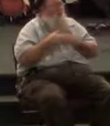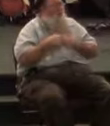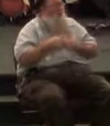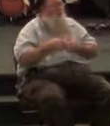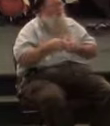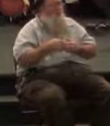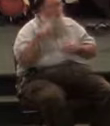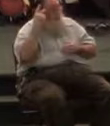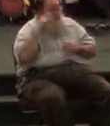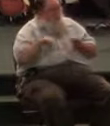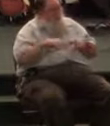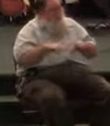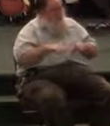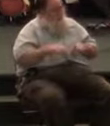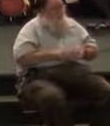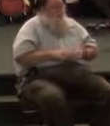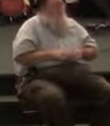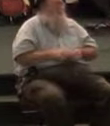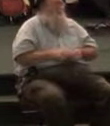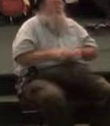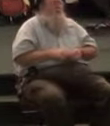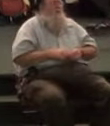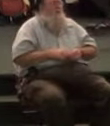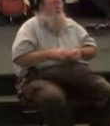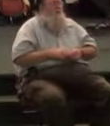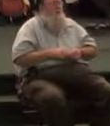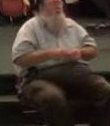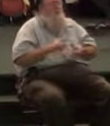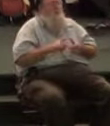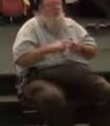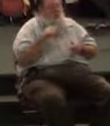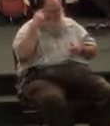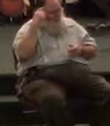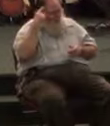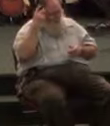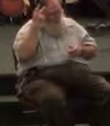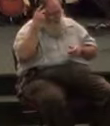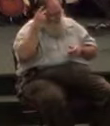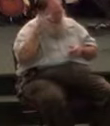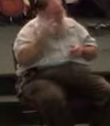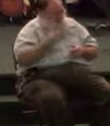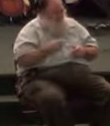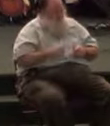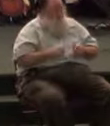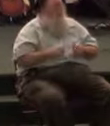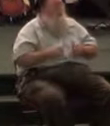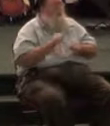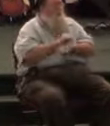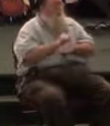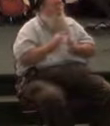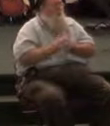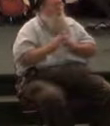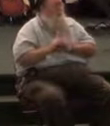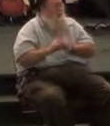Saul stayed with them and moved about freely in Jerusalem, speaking boldly in the name of the Lord.